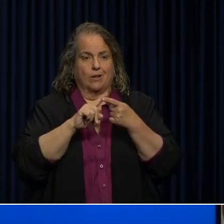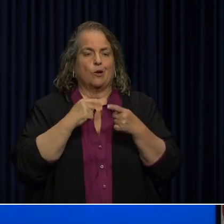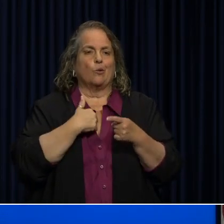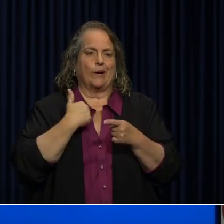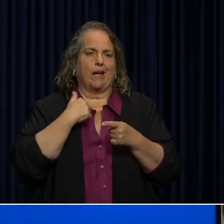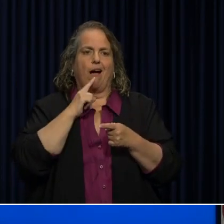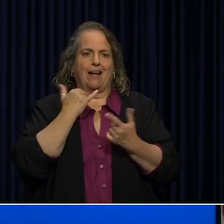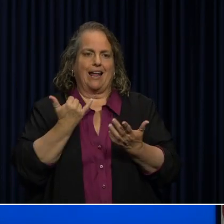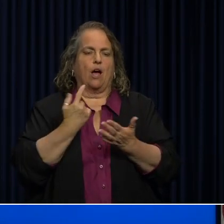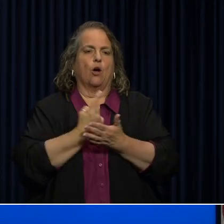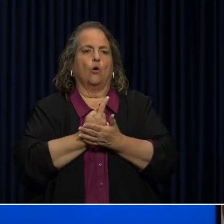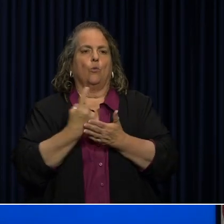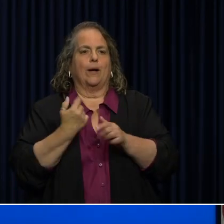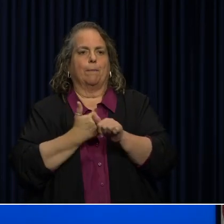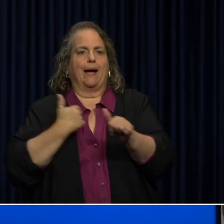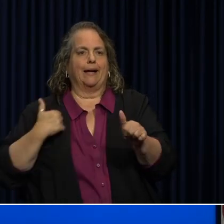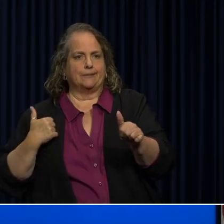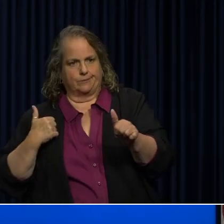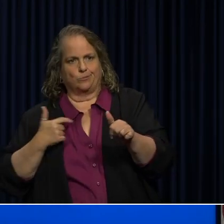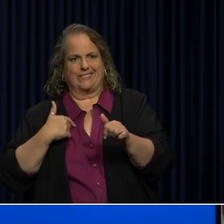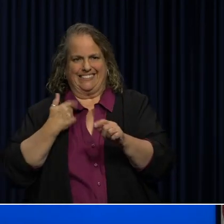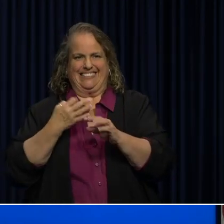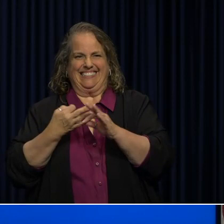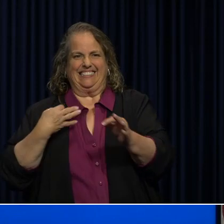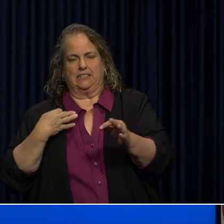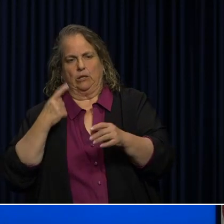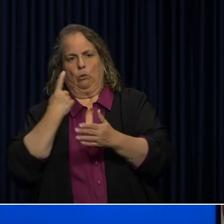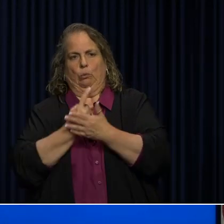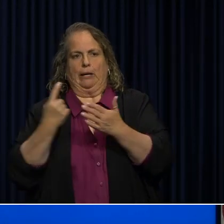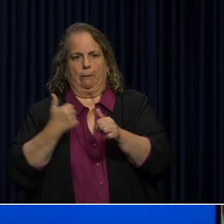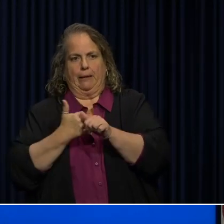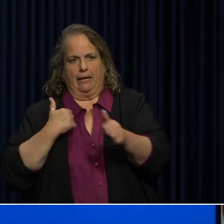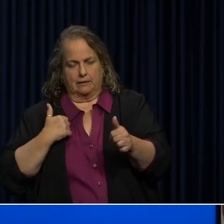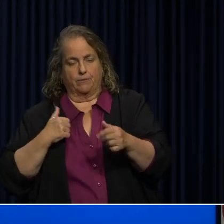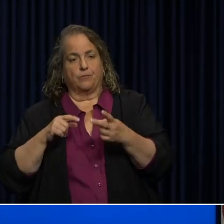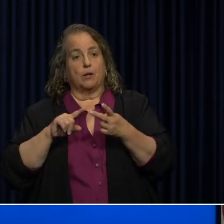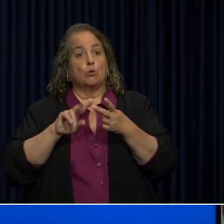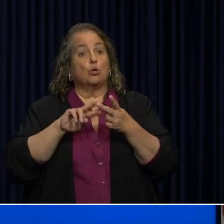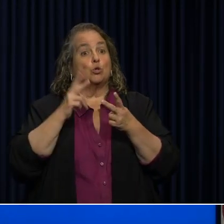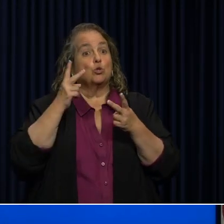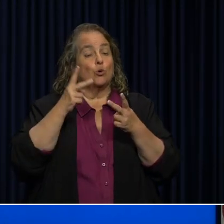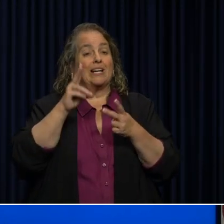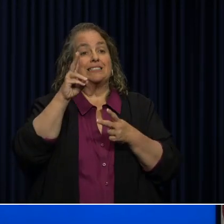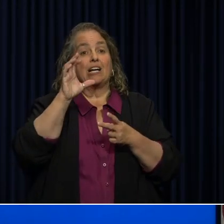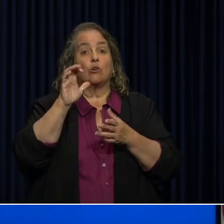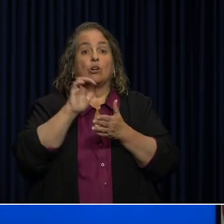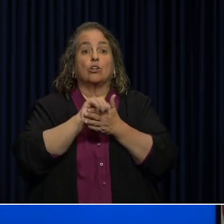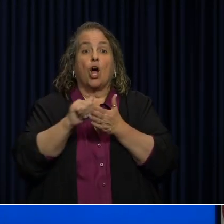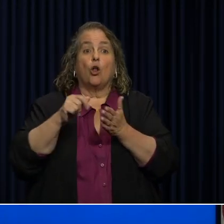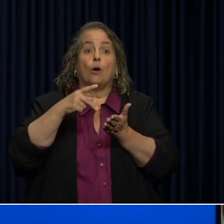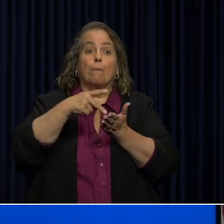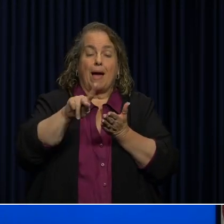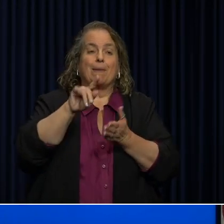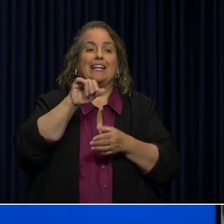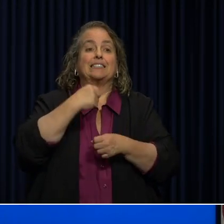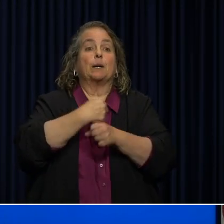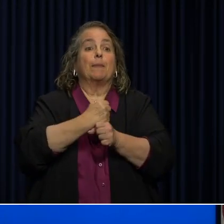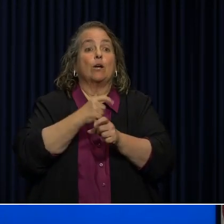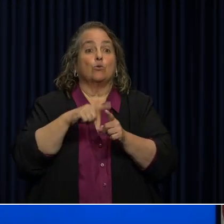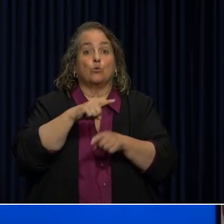week behind, so there is a little delay. But number 2, the $600 payment is made after the first UI